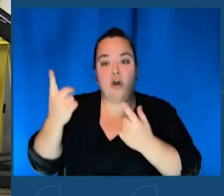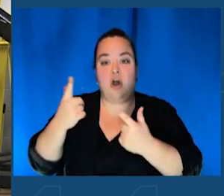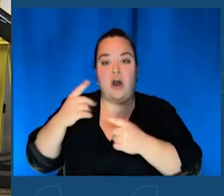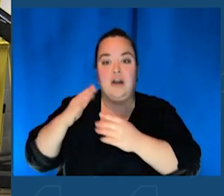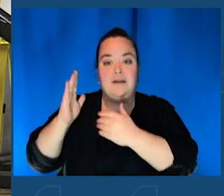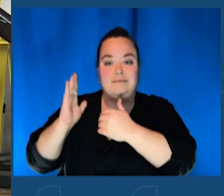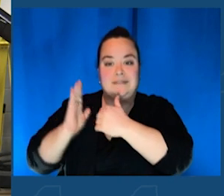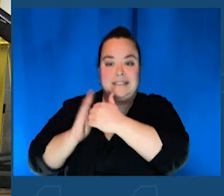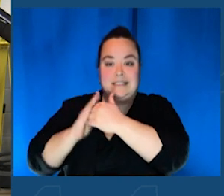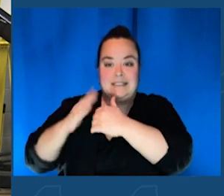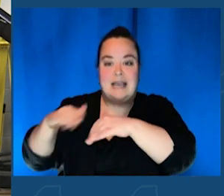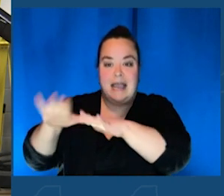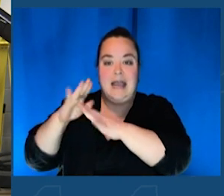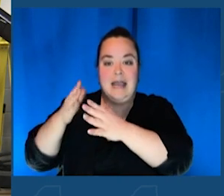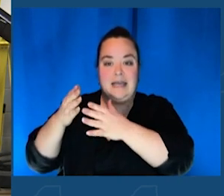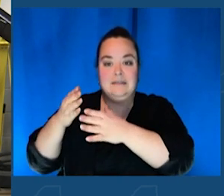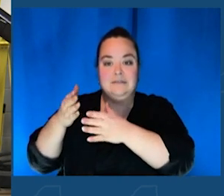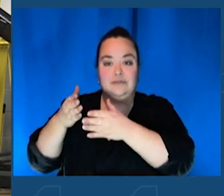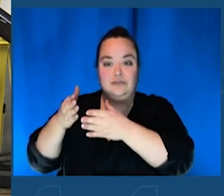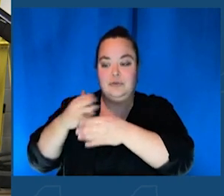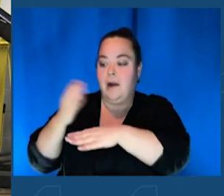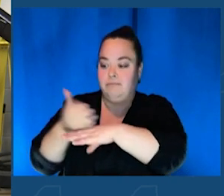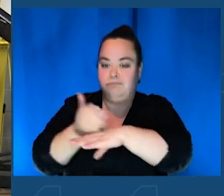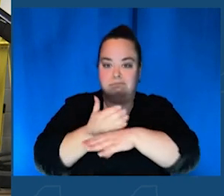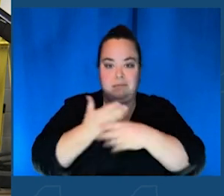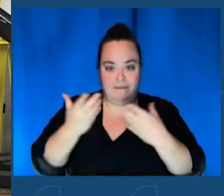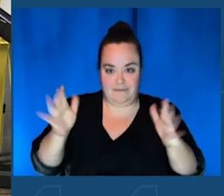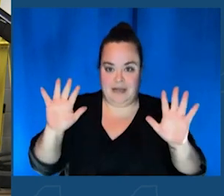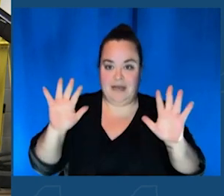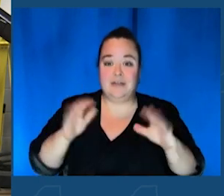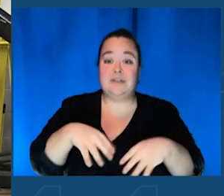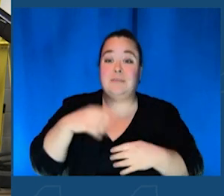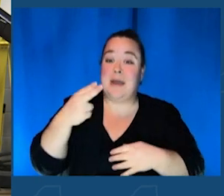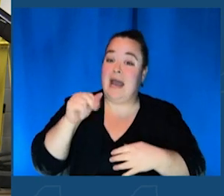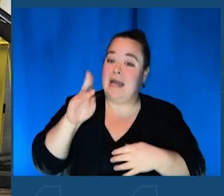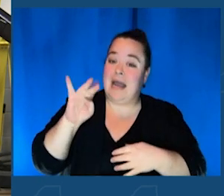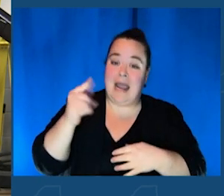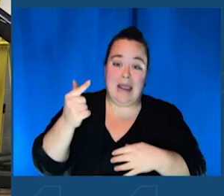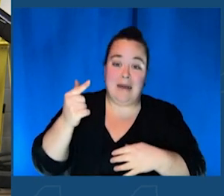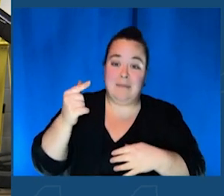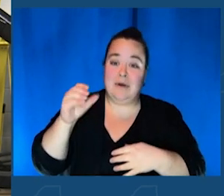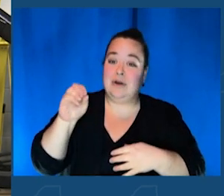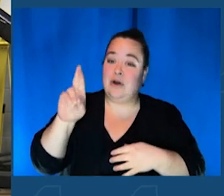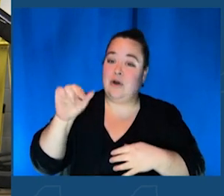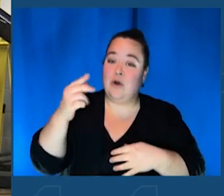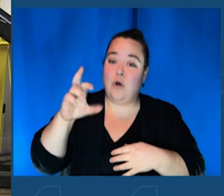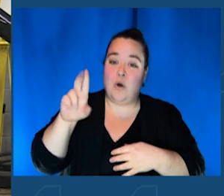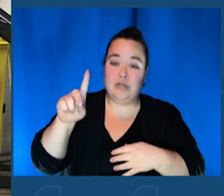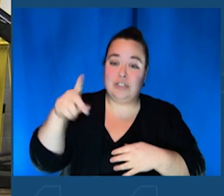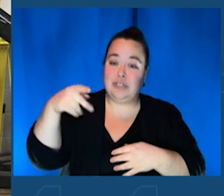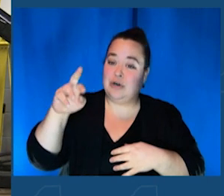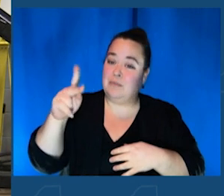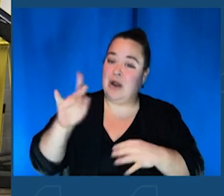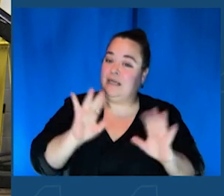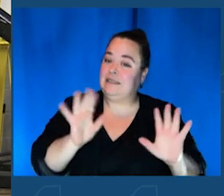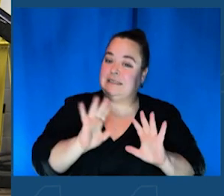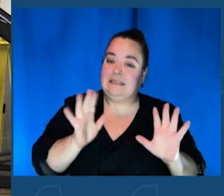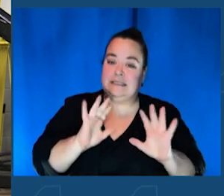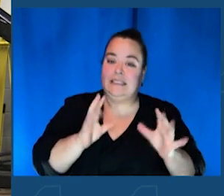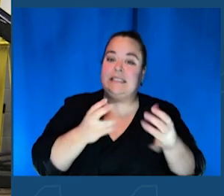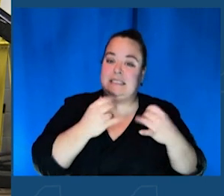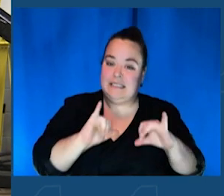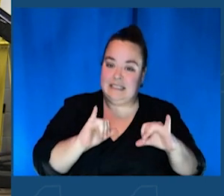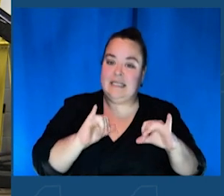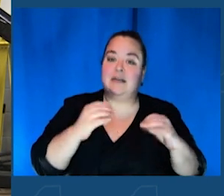to lift the ban in some of the communities tonight. But in Hamburg and Orchard Park, you're still going to be dealing with the issues of high lifts on the